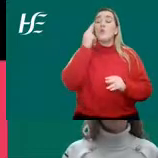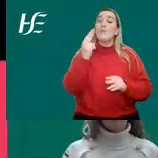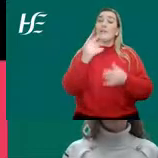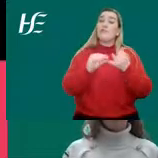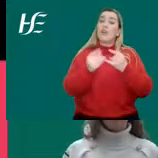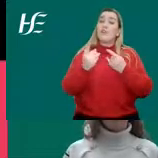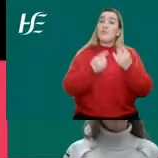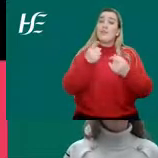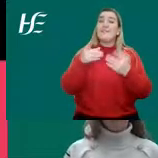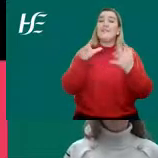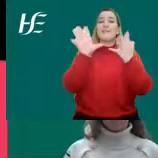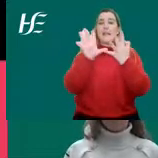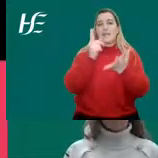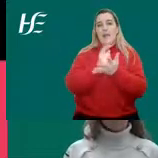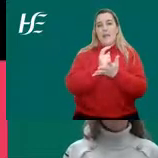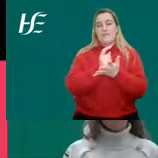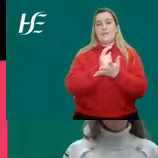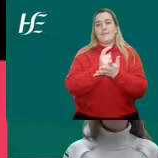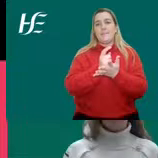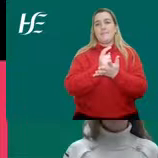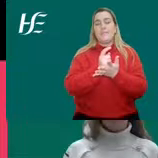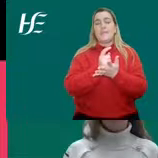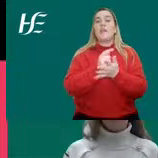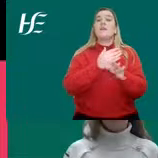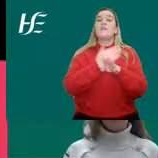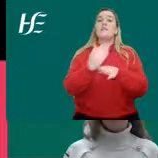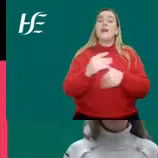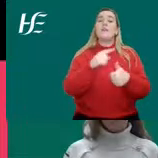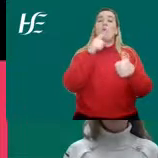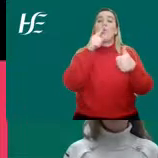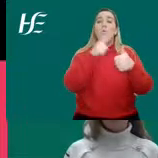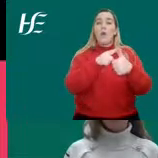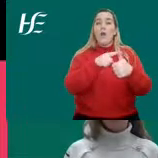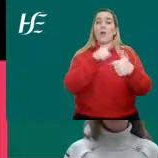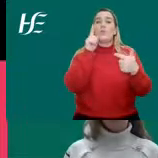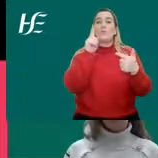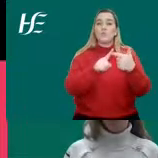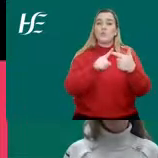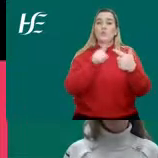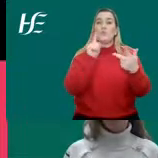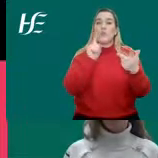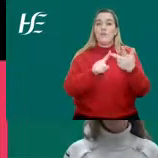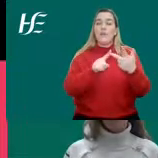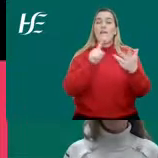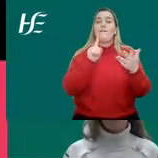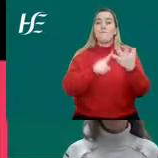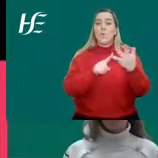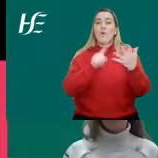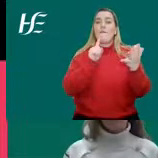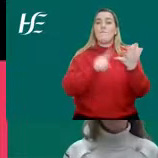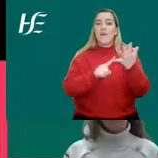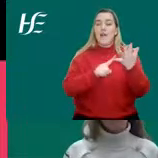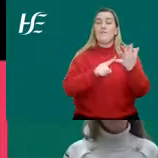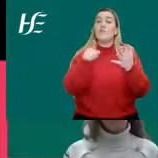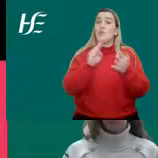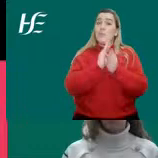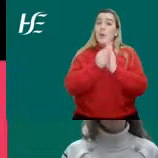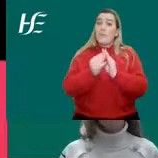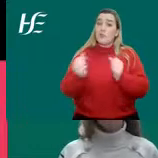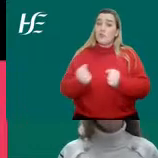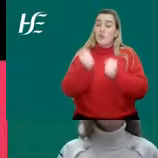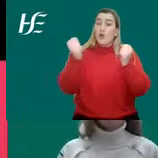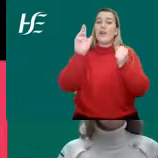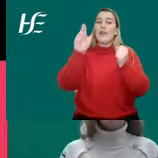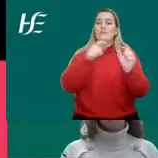times. Begin by counting to 5 seconds, and as you get stronger and more confident, you can build this up to a 10-second